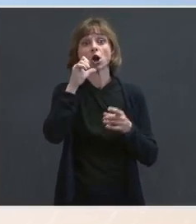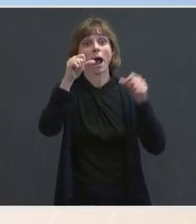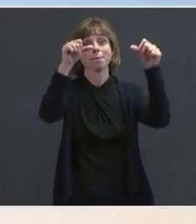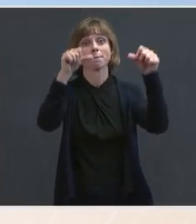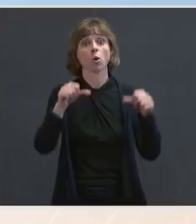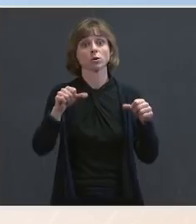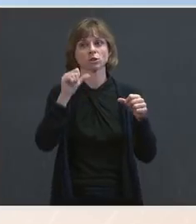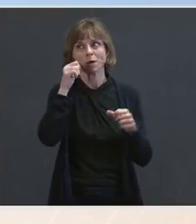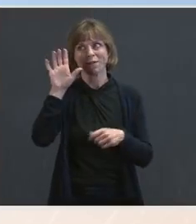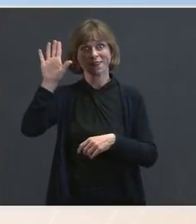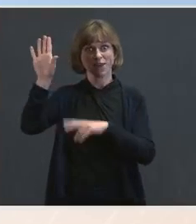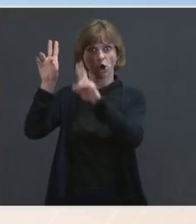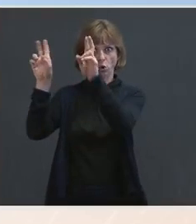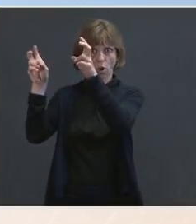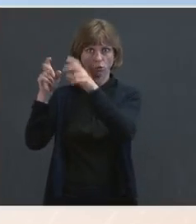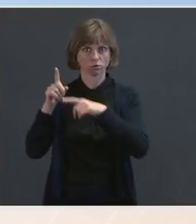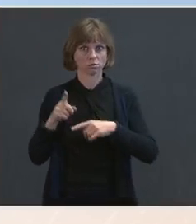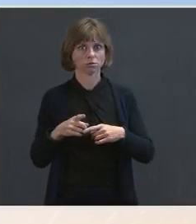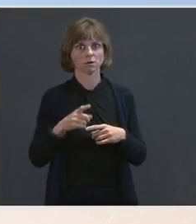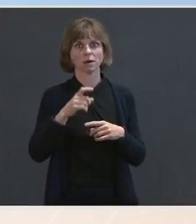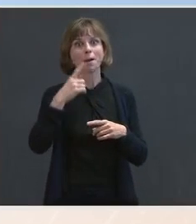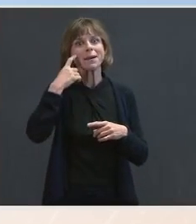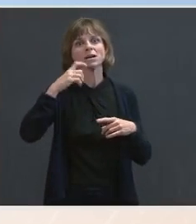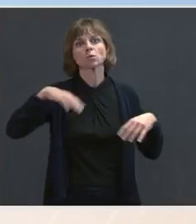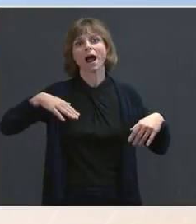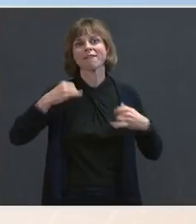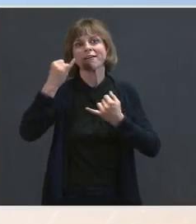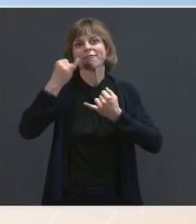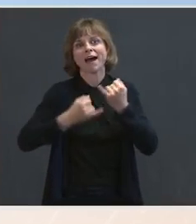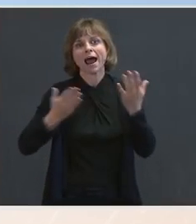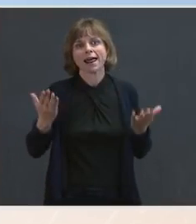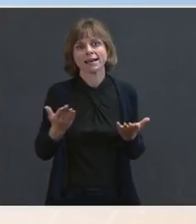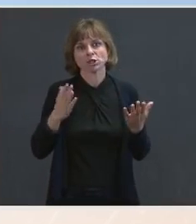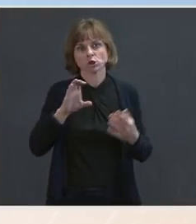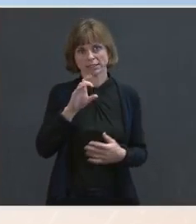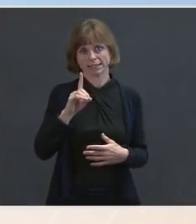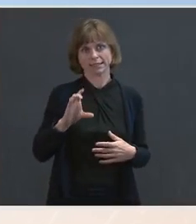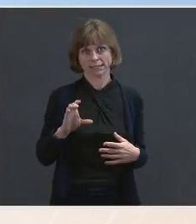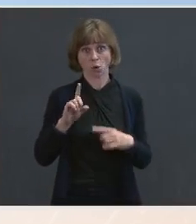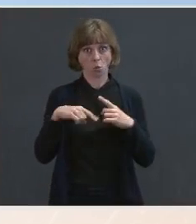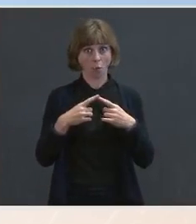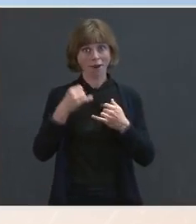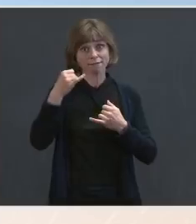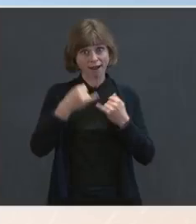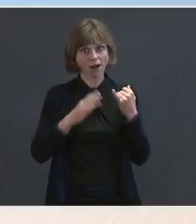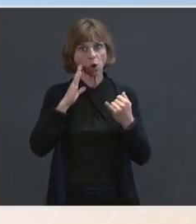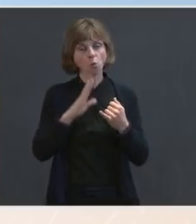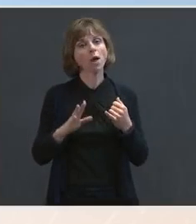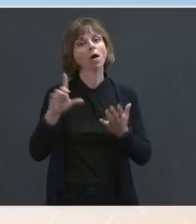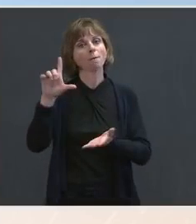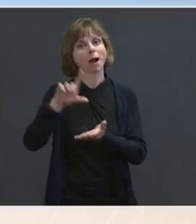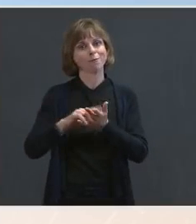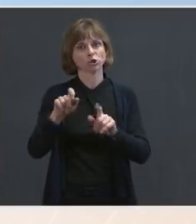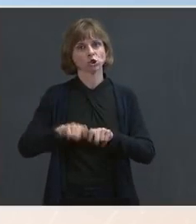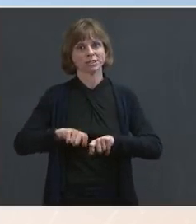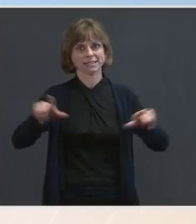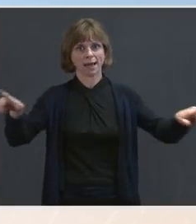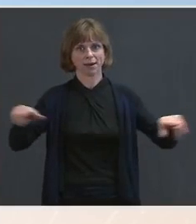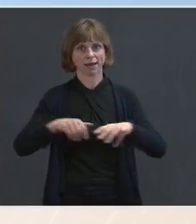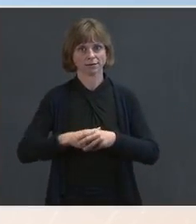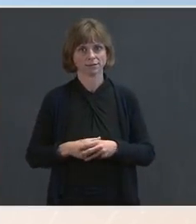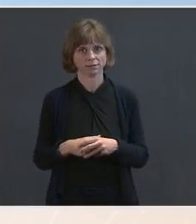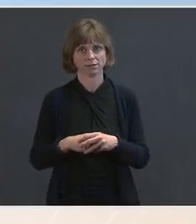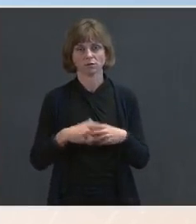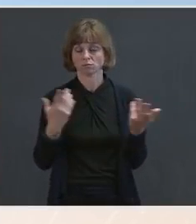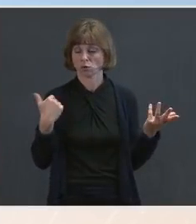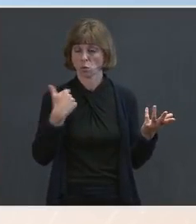This is a quote from them, because we have not finalized it here at CDC. Once it is final, we will publish and disseminate it. And certainly we know people